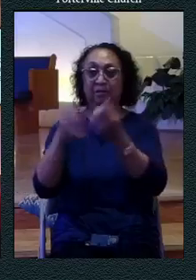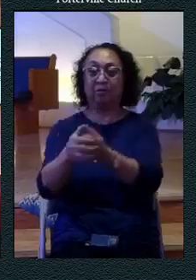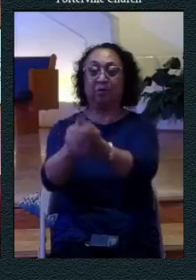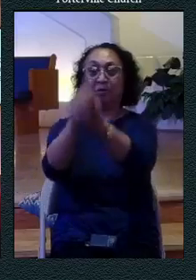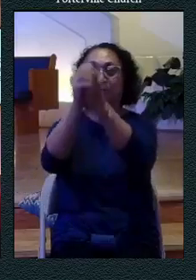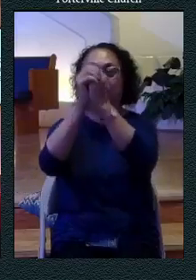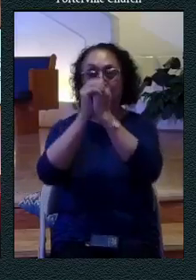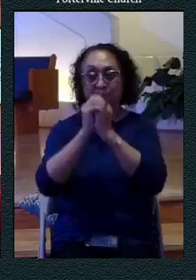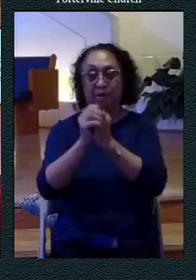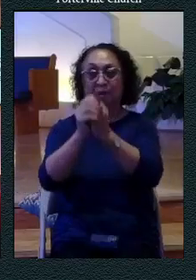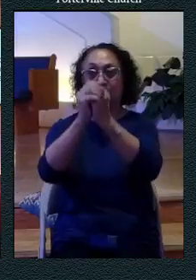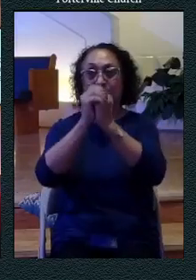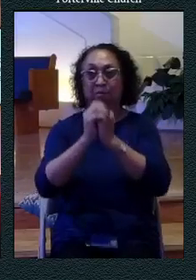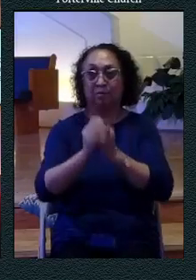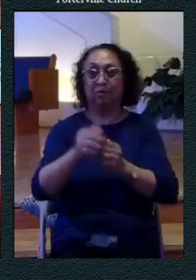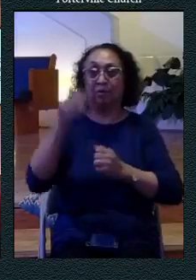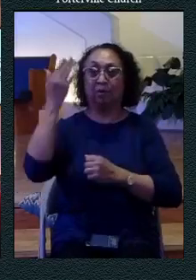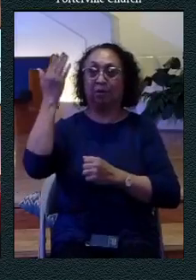angels